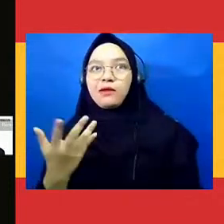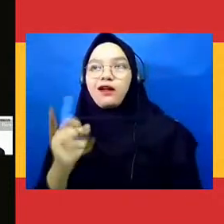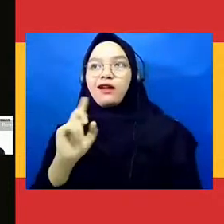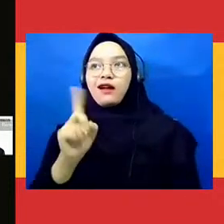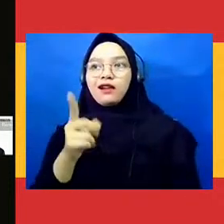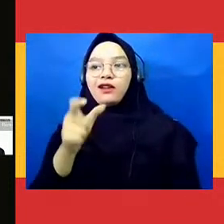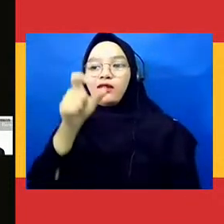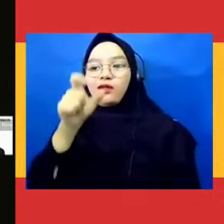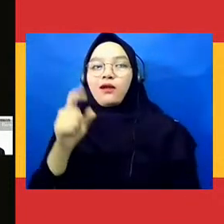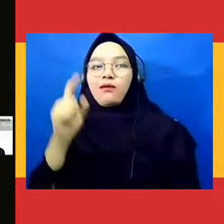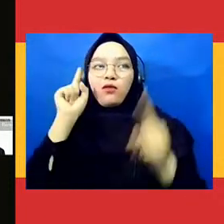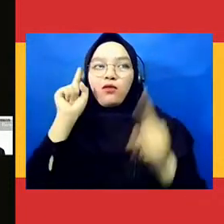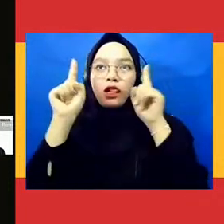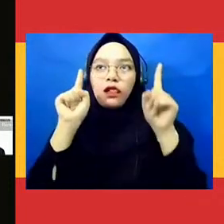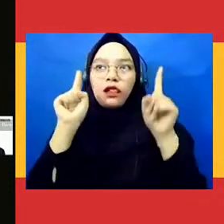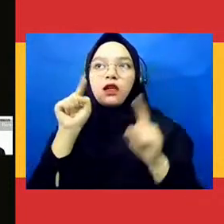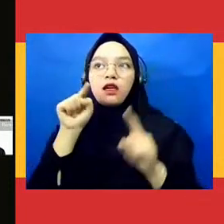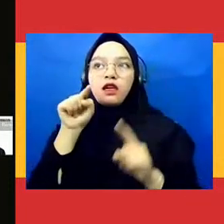So,